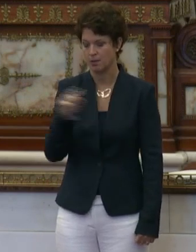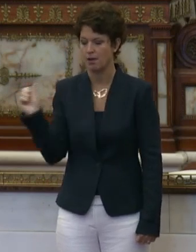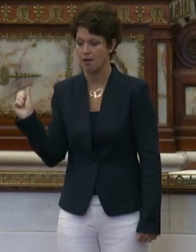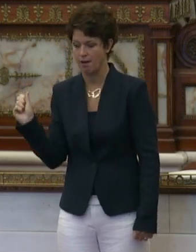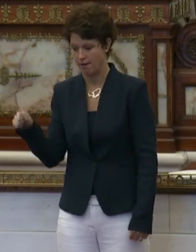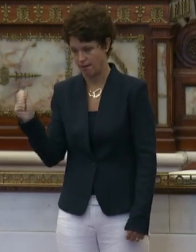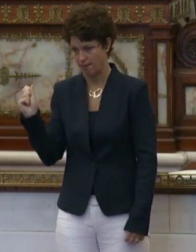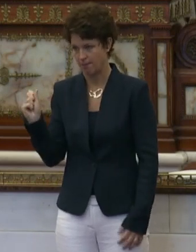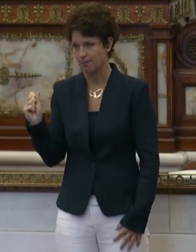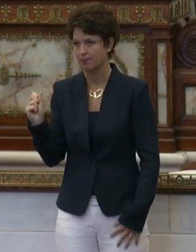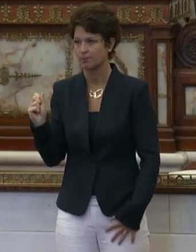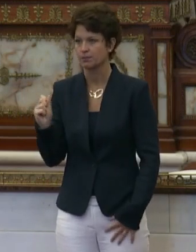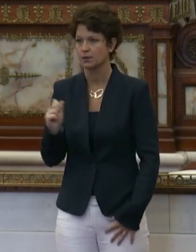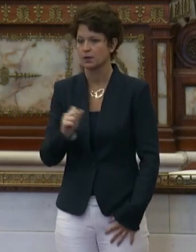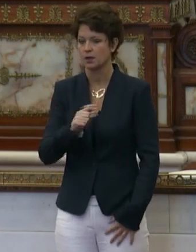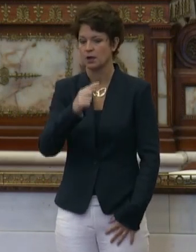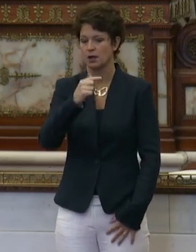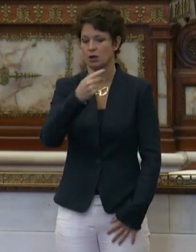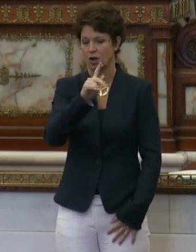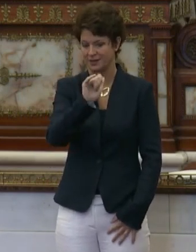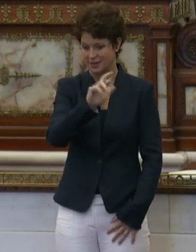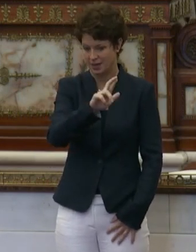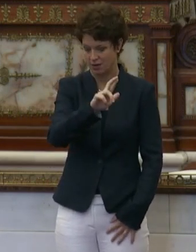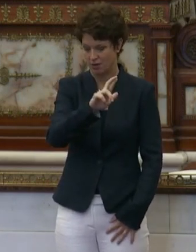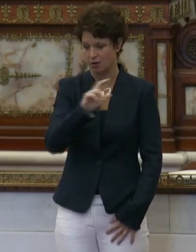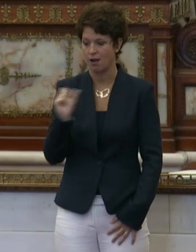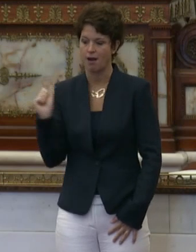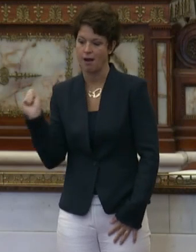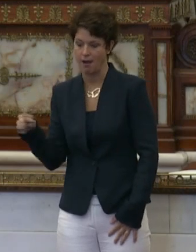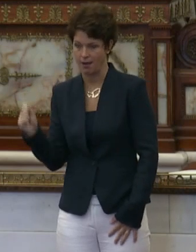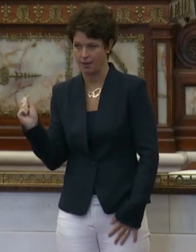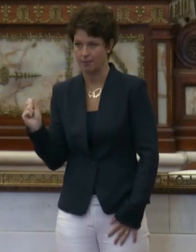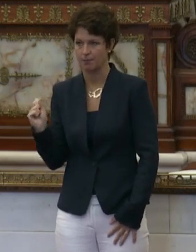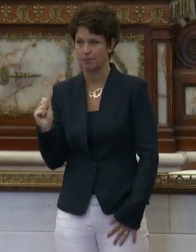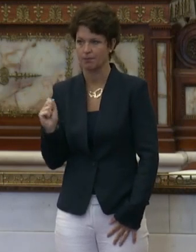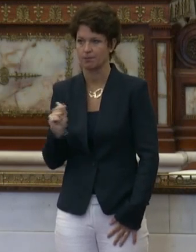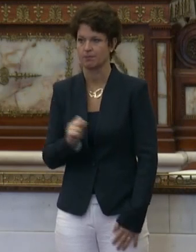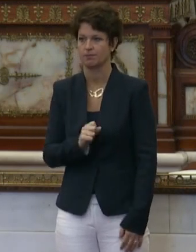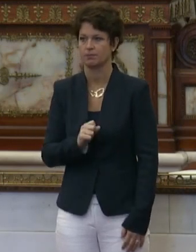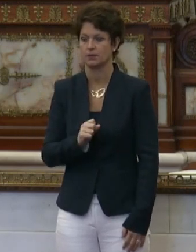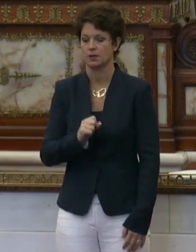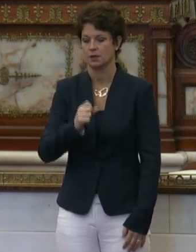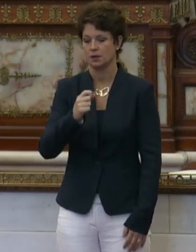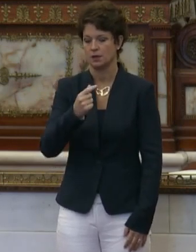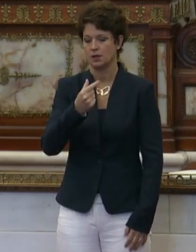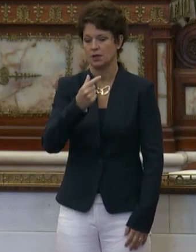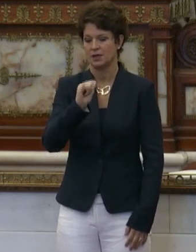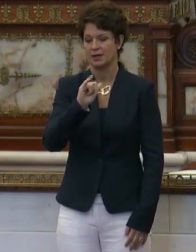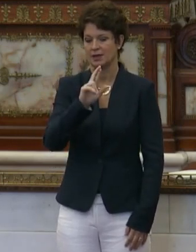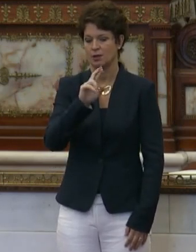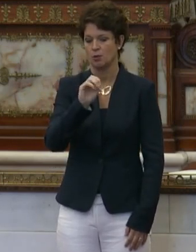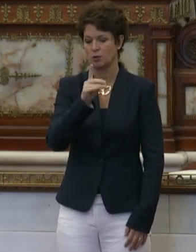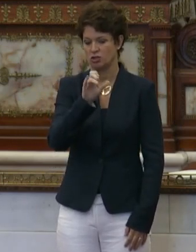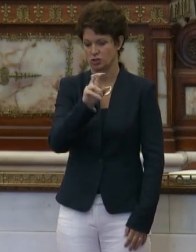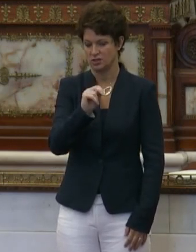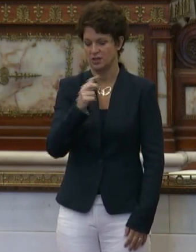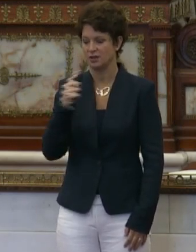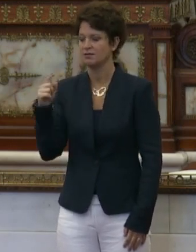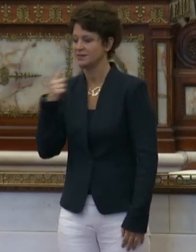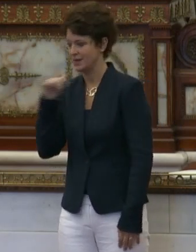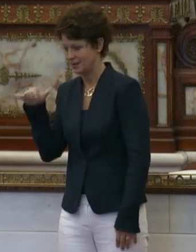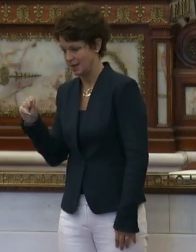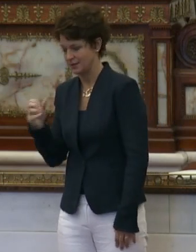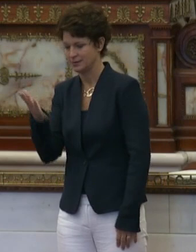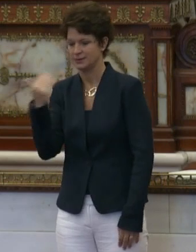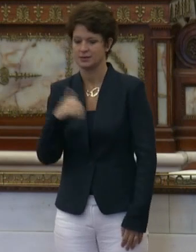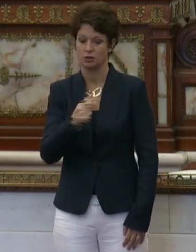Aye. Councilwoman Gauthier? Aye. Councilwoman Gilmore Richardson is voting aye.